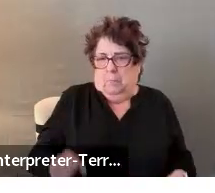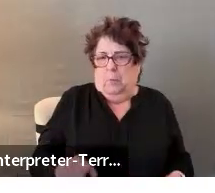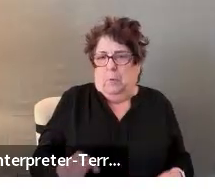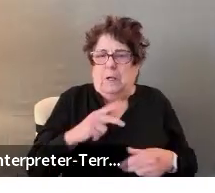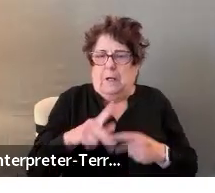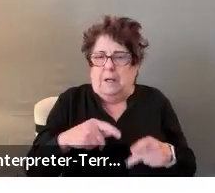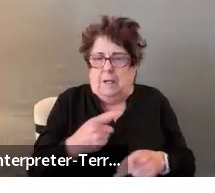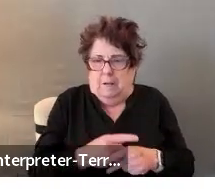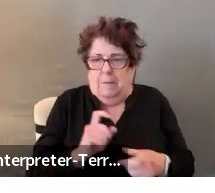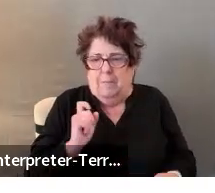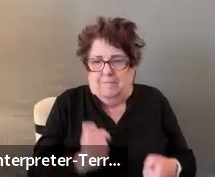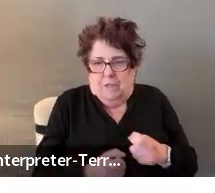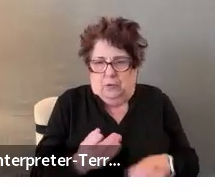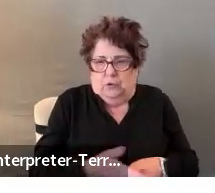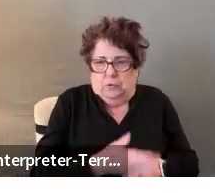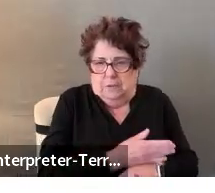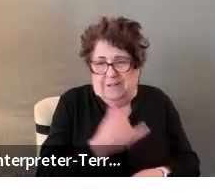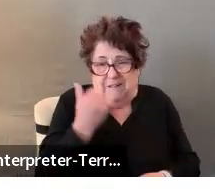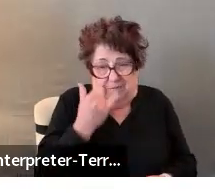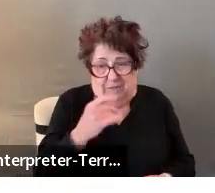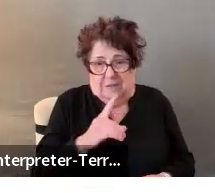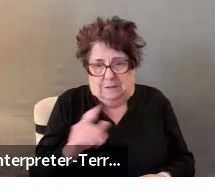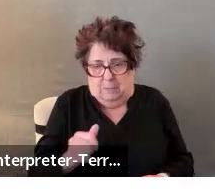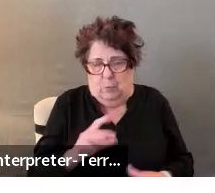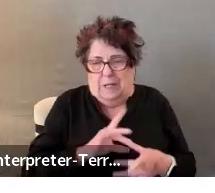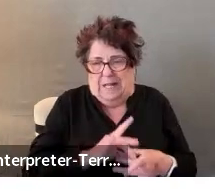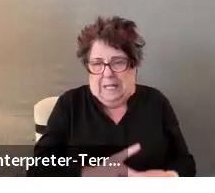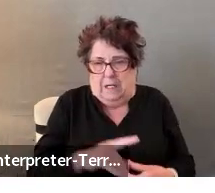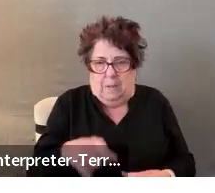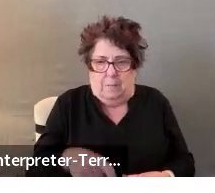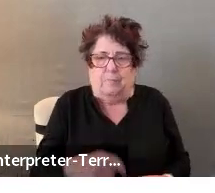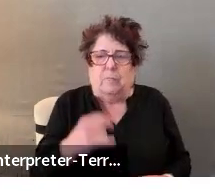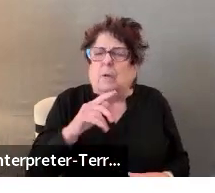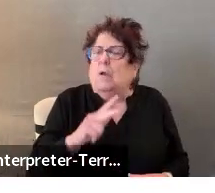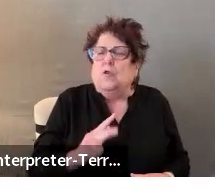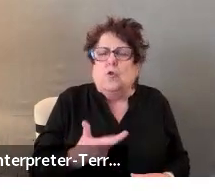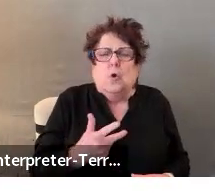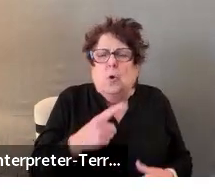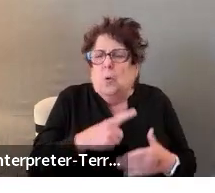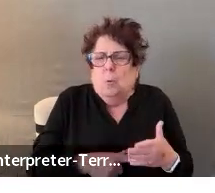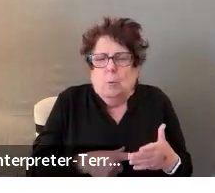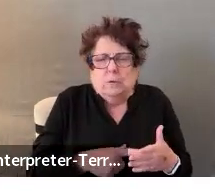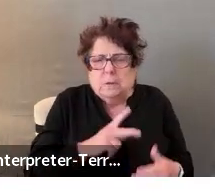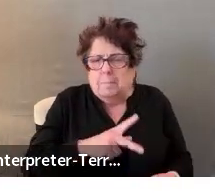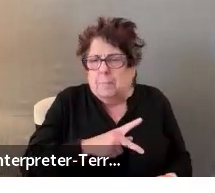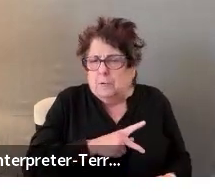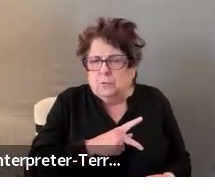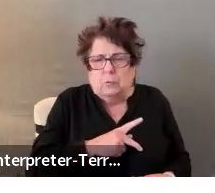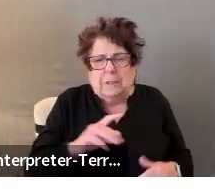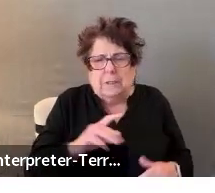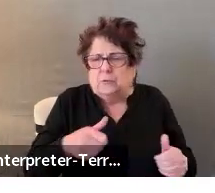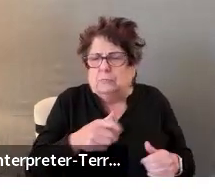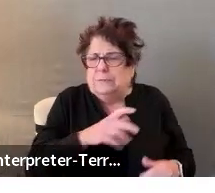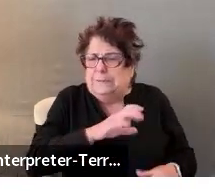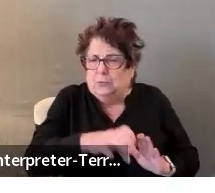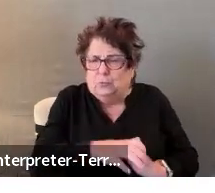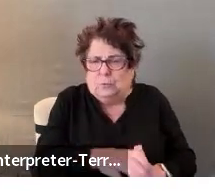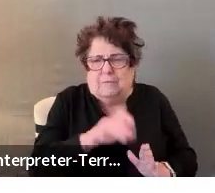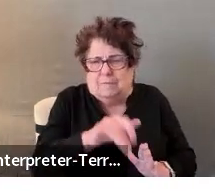Third, what are the personal characteristics of an individual that make them eligible for home modification or AT